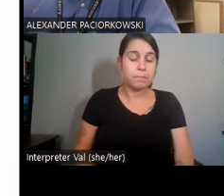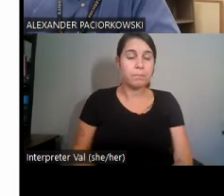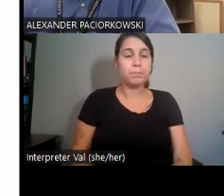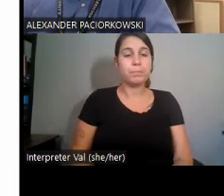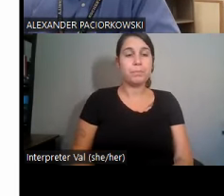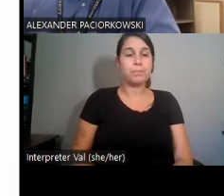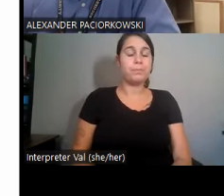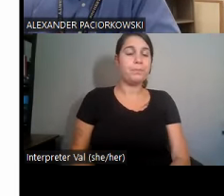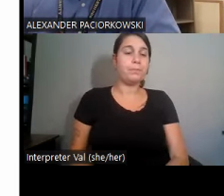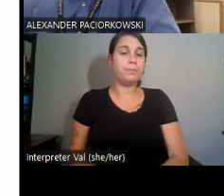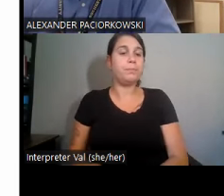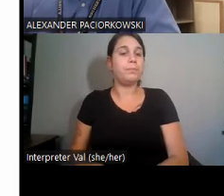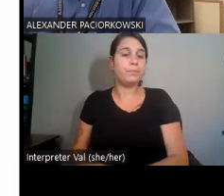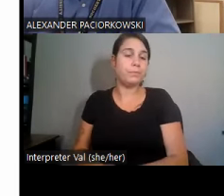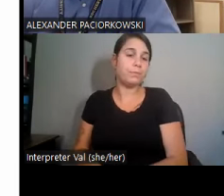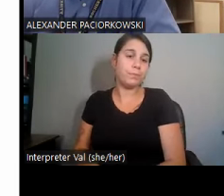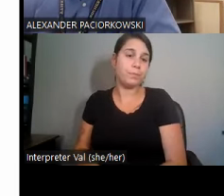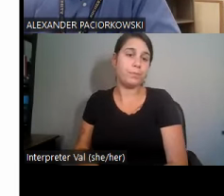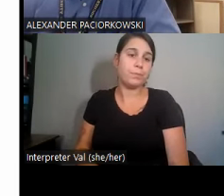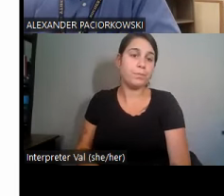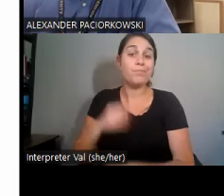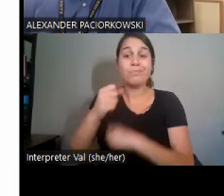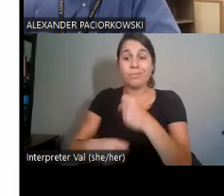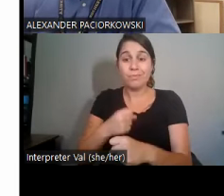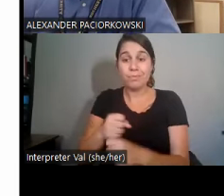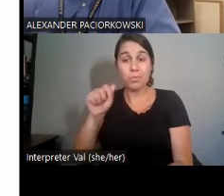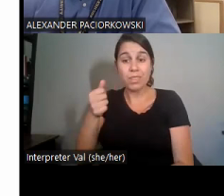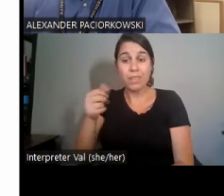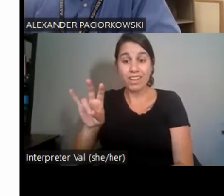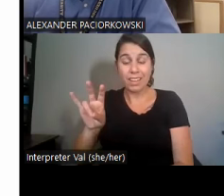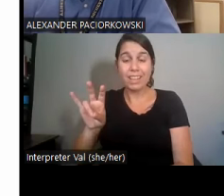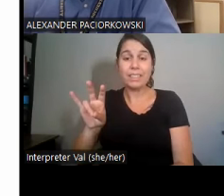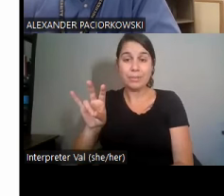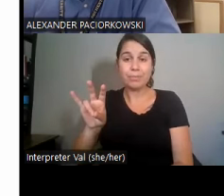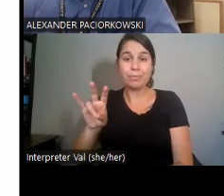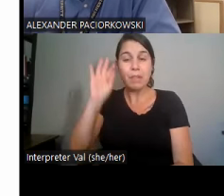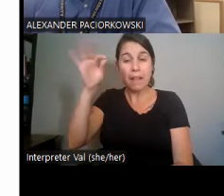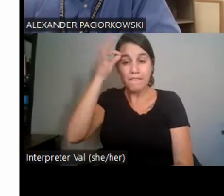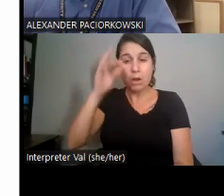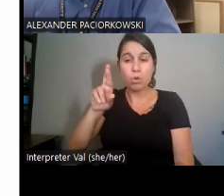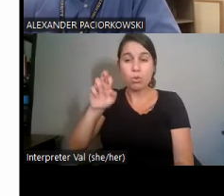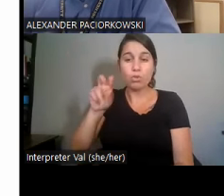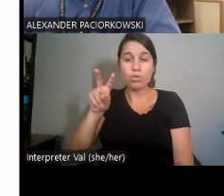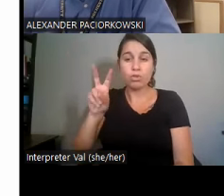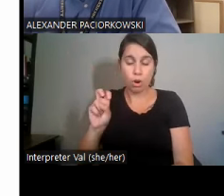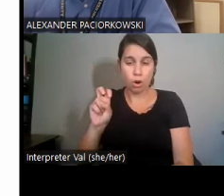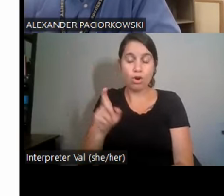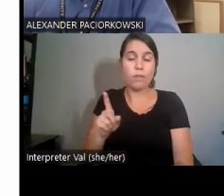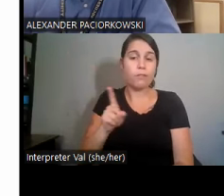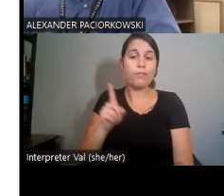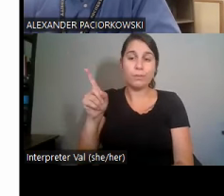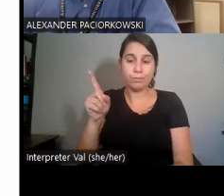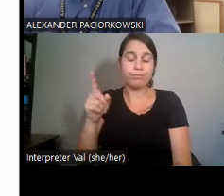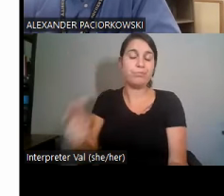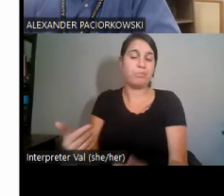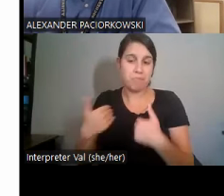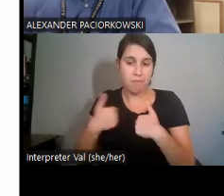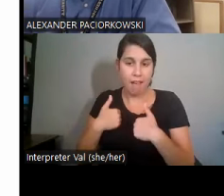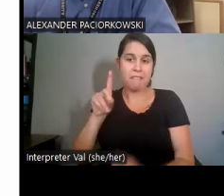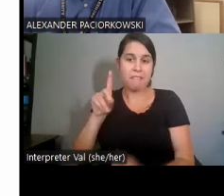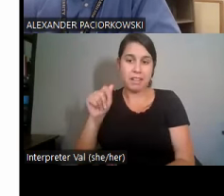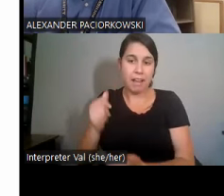So by 2017, the Federal Reserve had data to